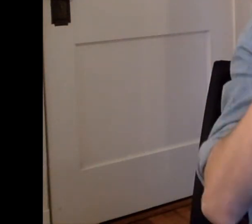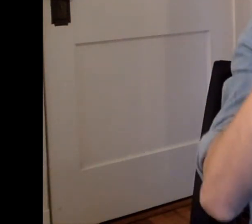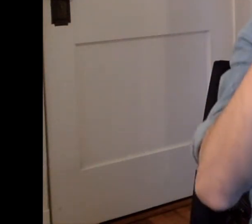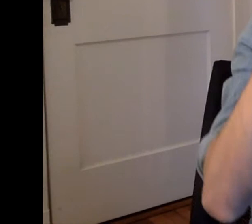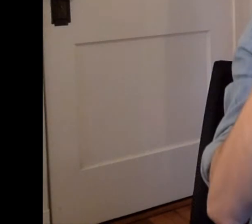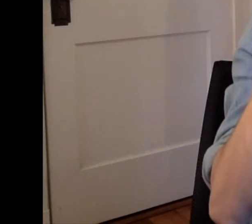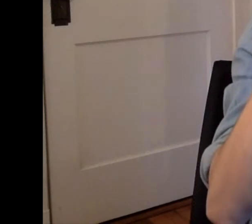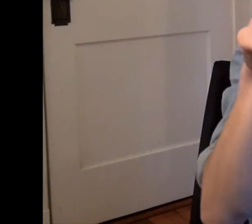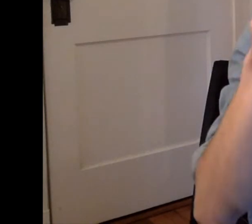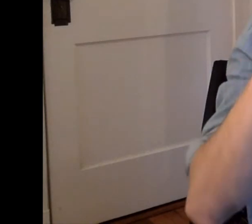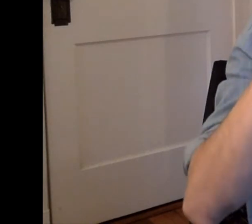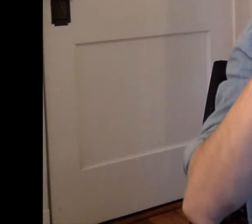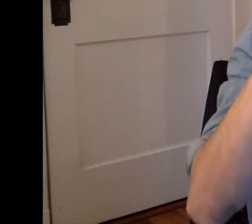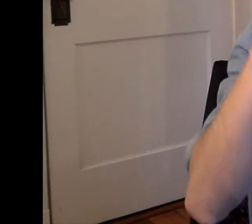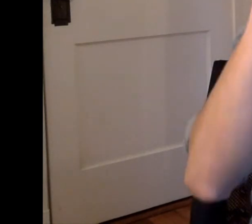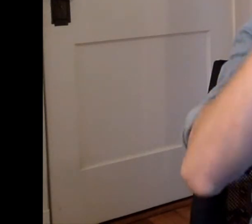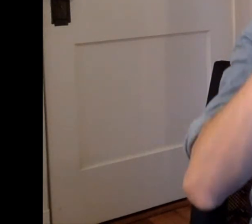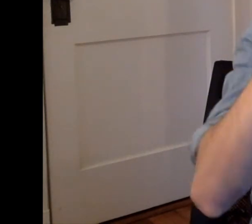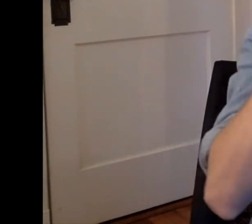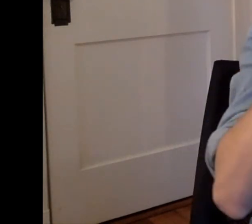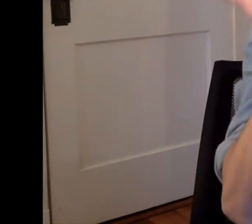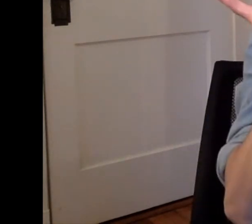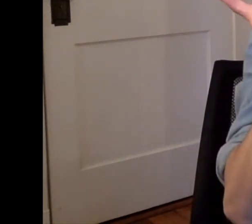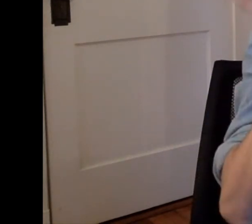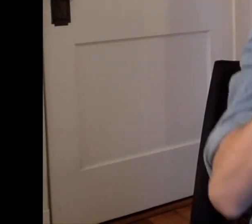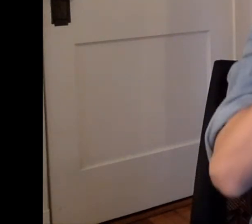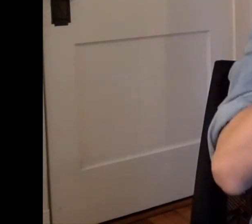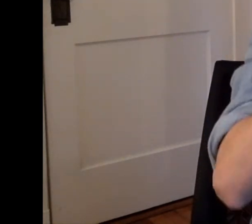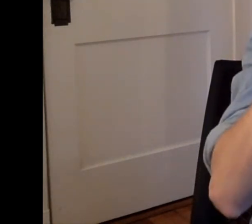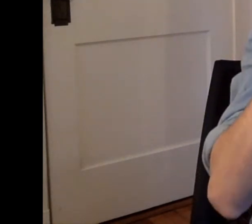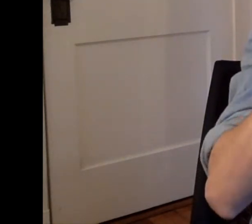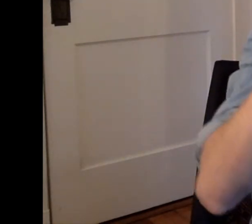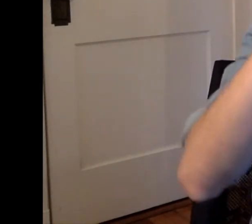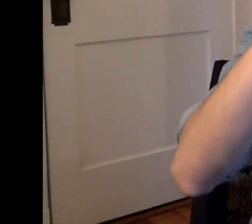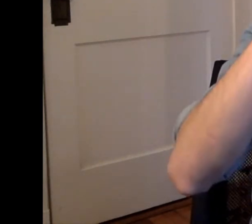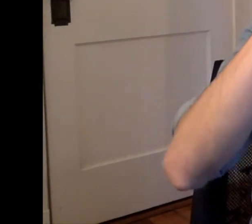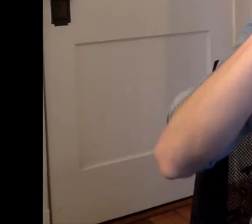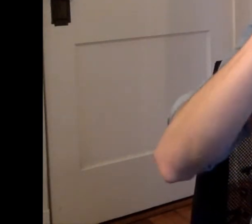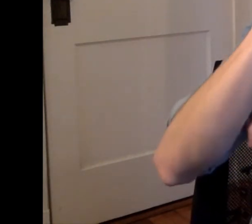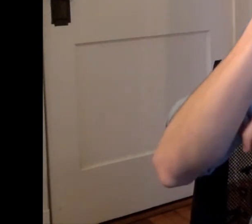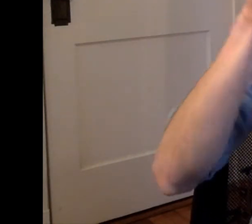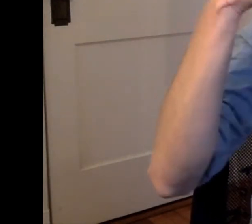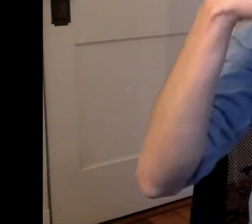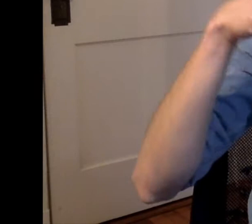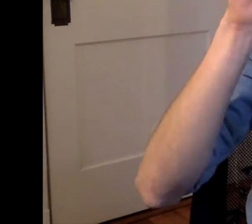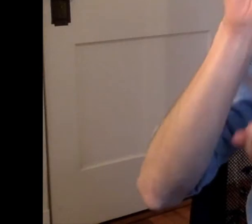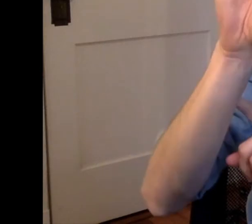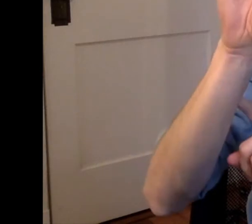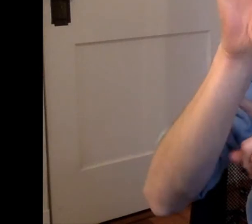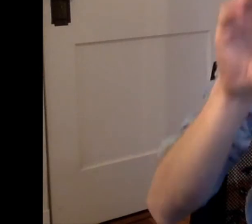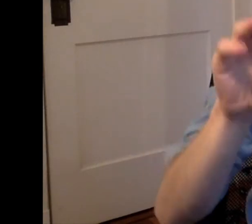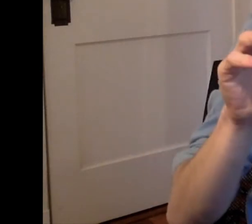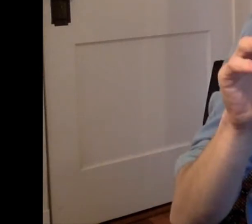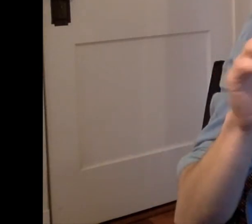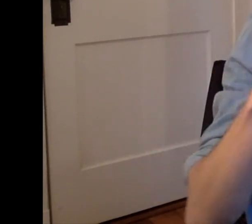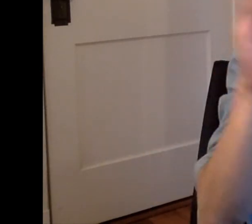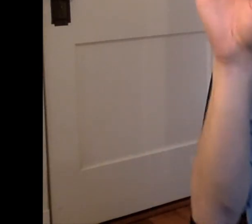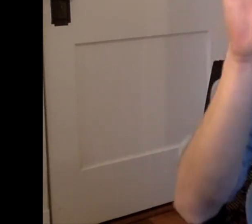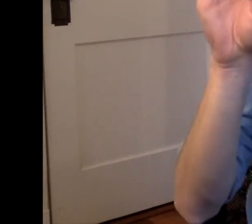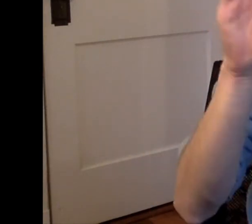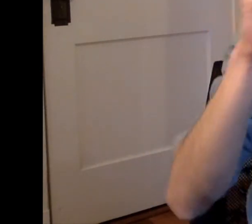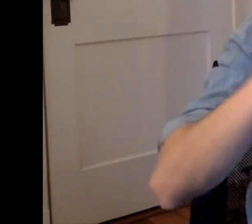For today there are three important questions. First, in an equation in the form y equals mx plus b, what do m and